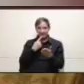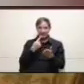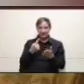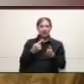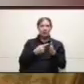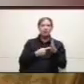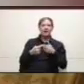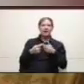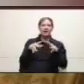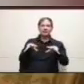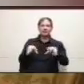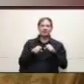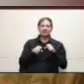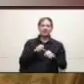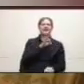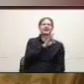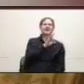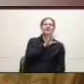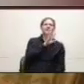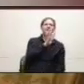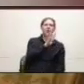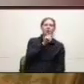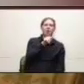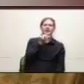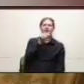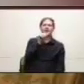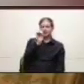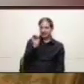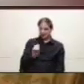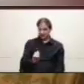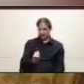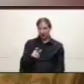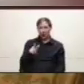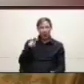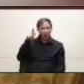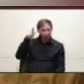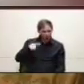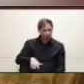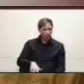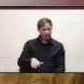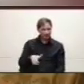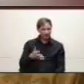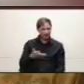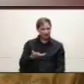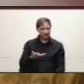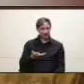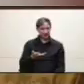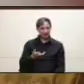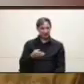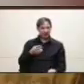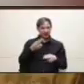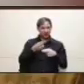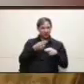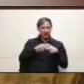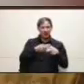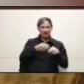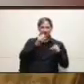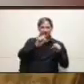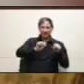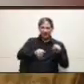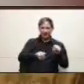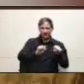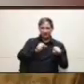refuse removal is at 34.6%. That's the lowest of your targets. The flush toilet, the next one at